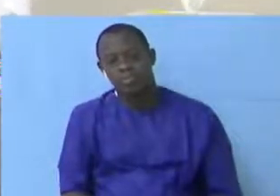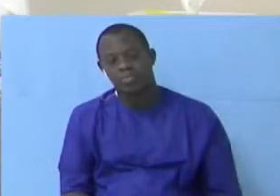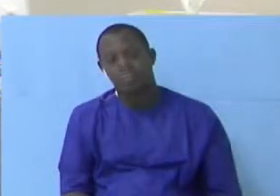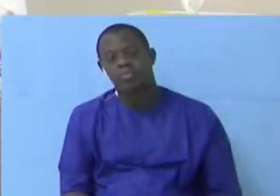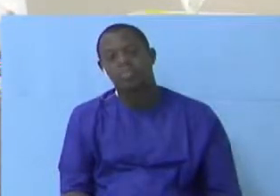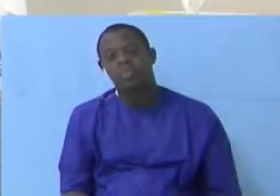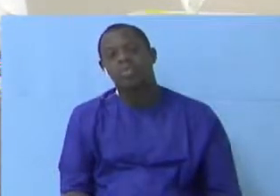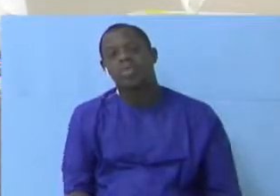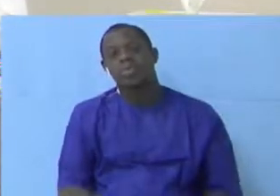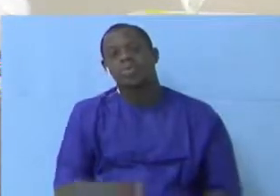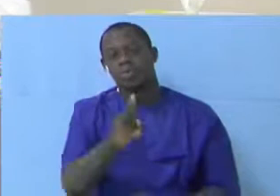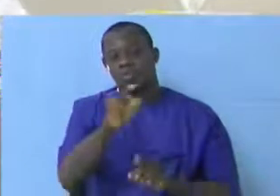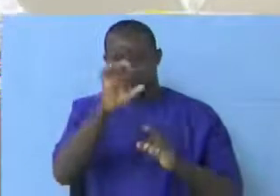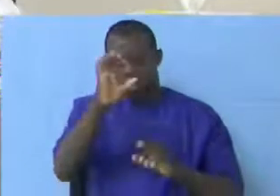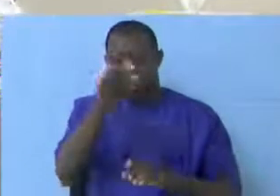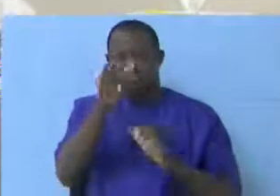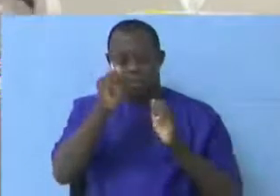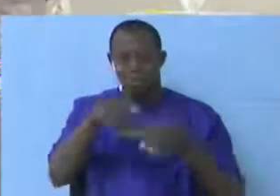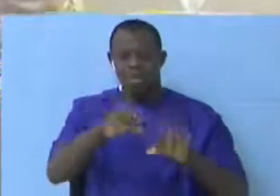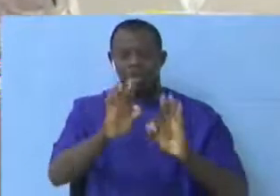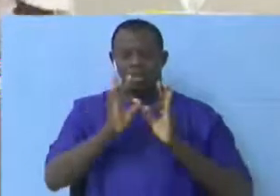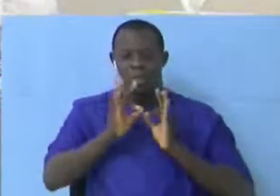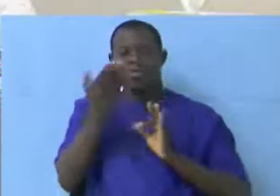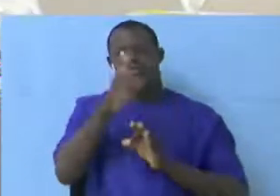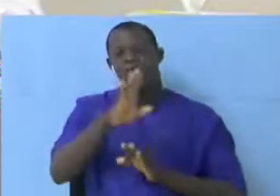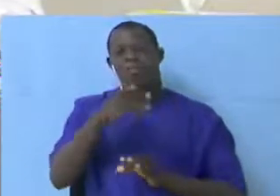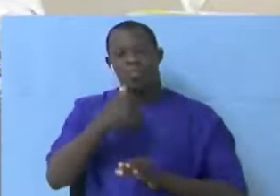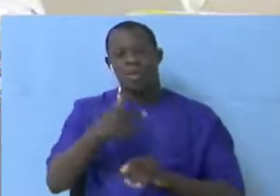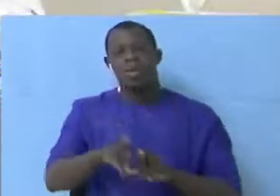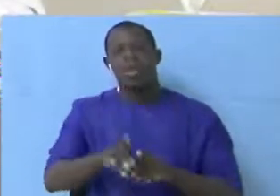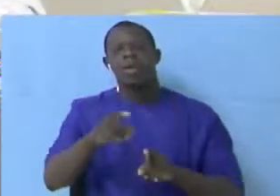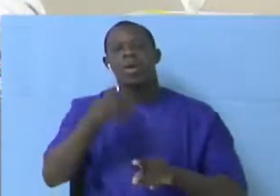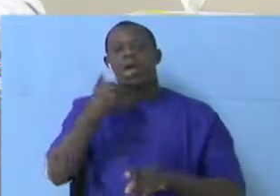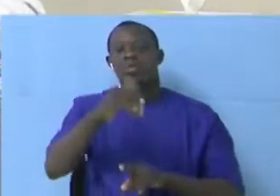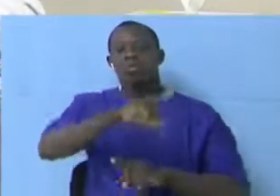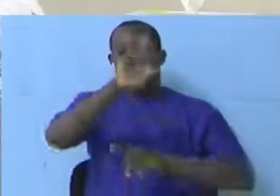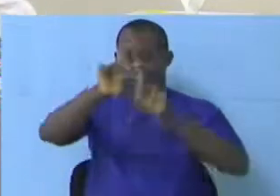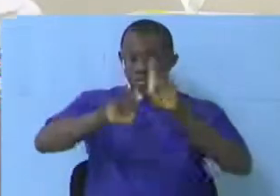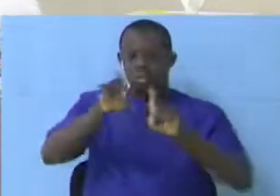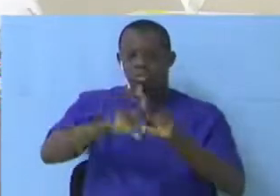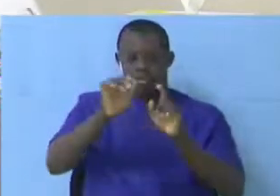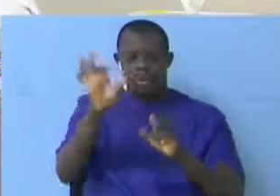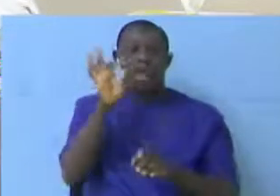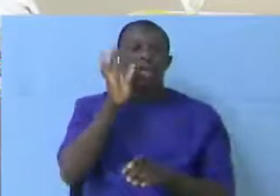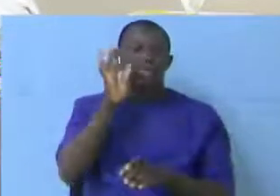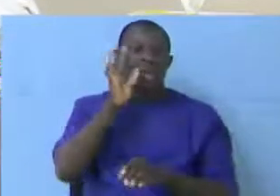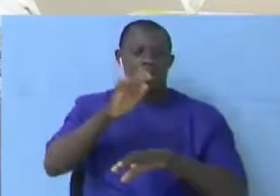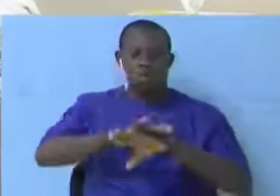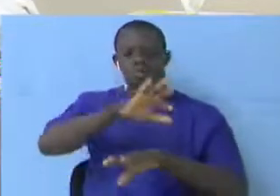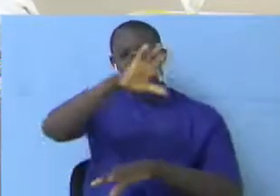you can take it from me that the questions you ask would be answered on Thursday.